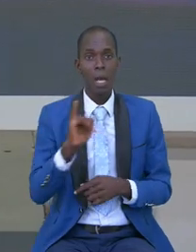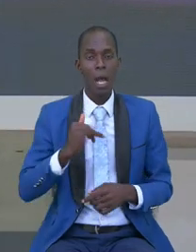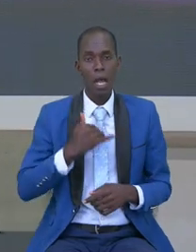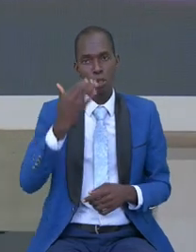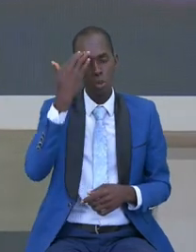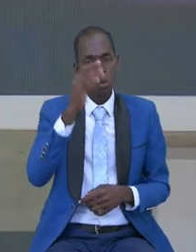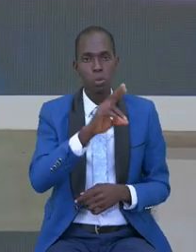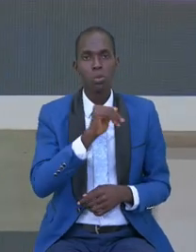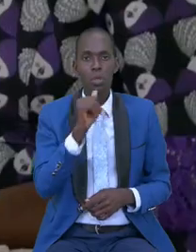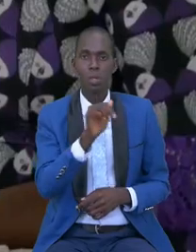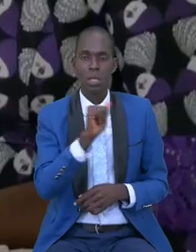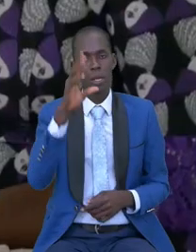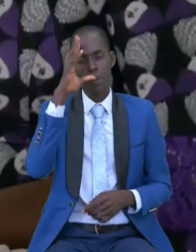will prosper.